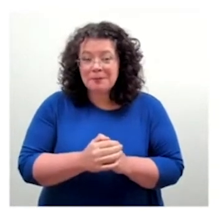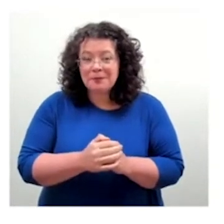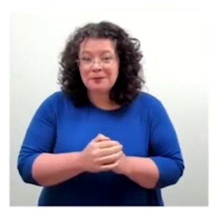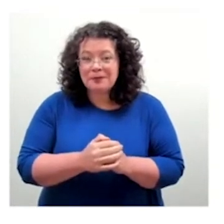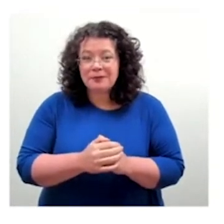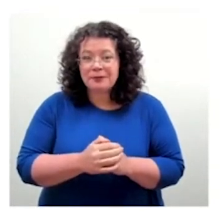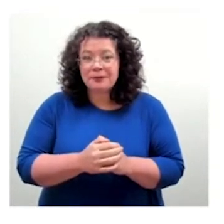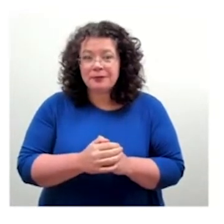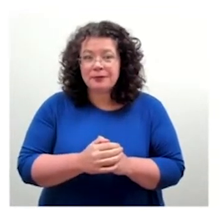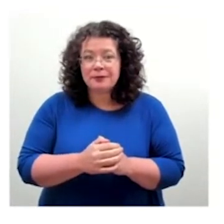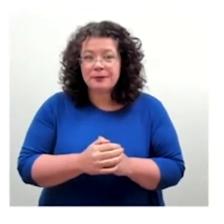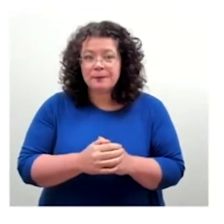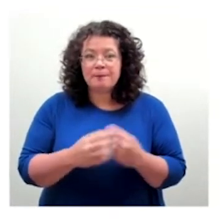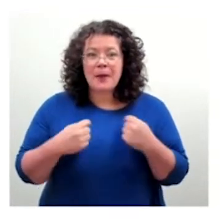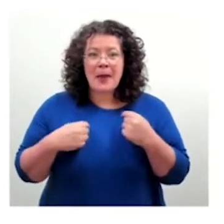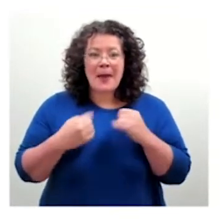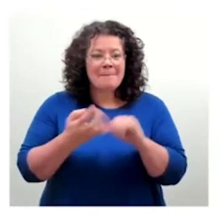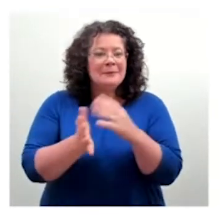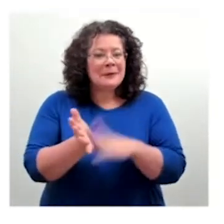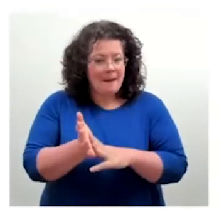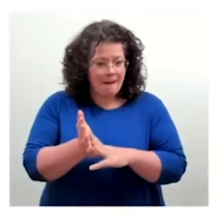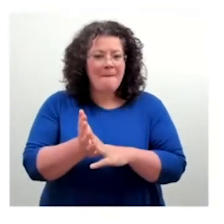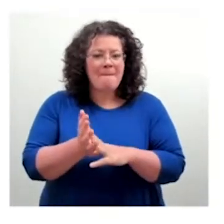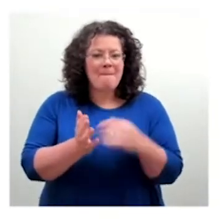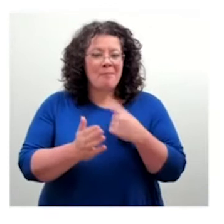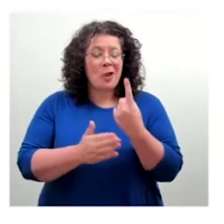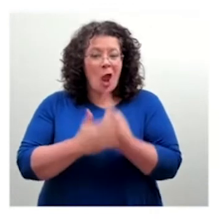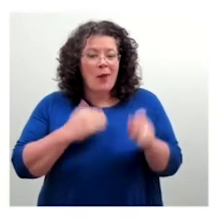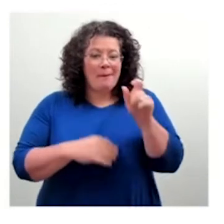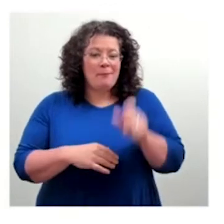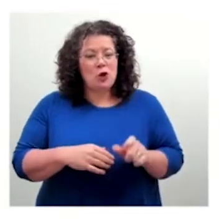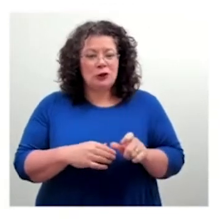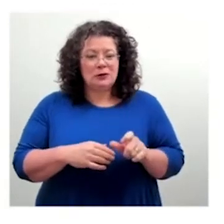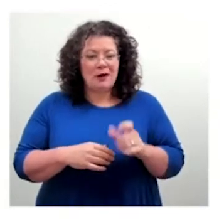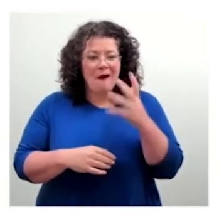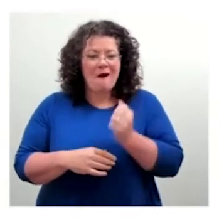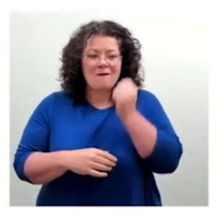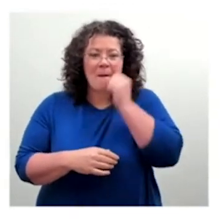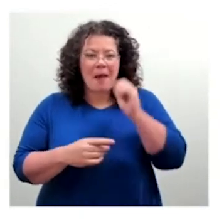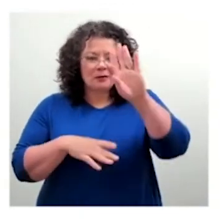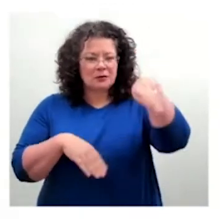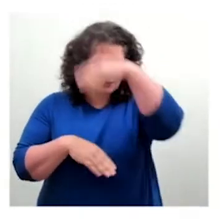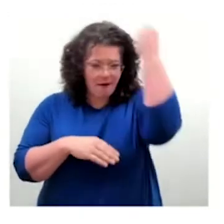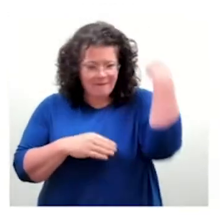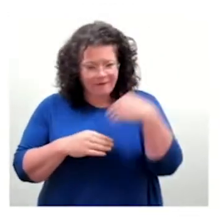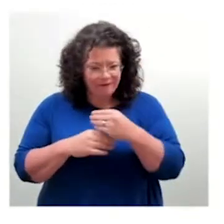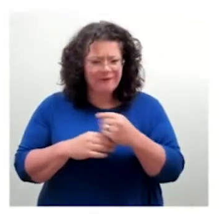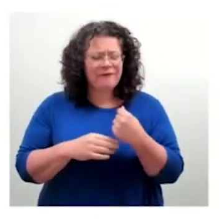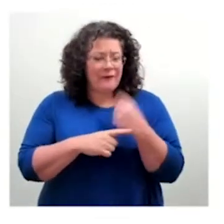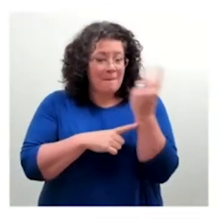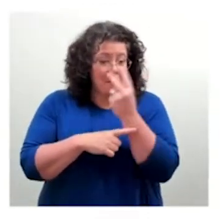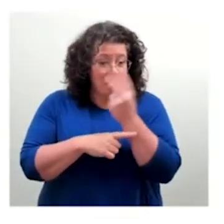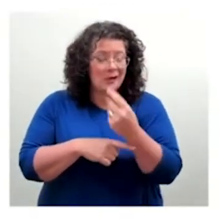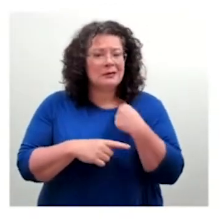the accessibility leader for Procter & Gamble. So similarly, my vision is to make all